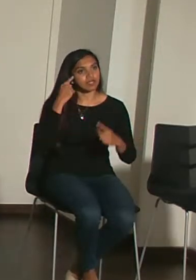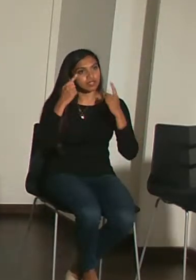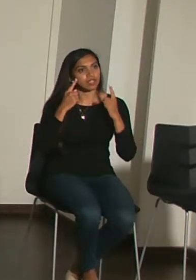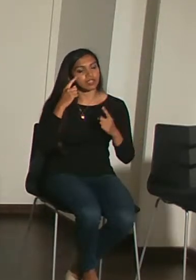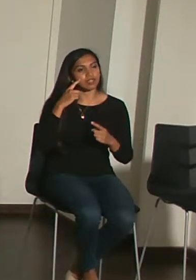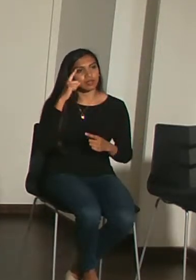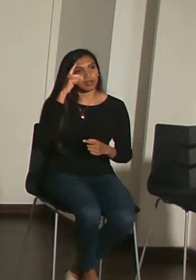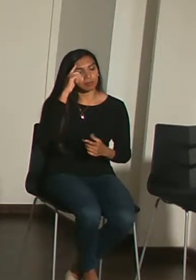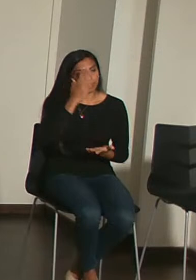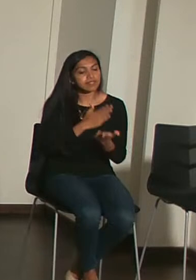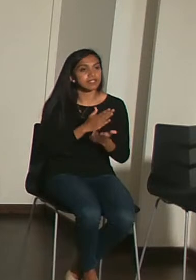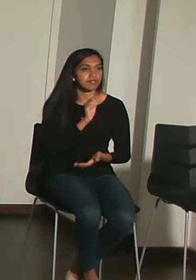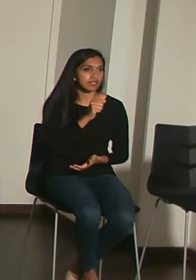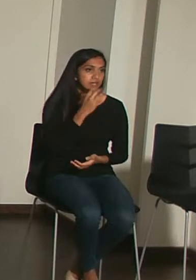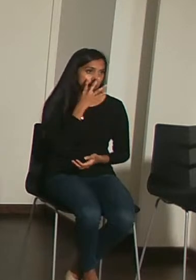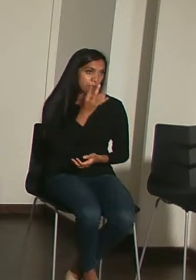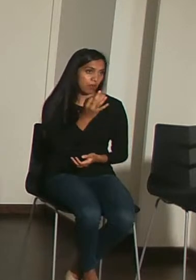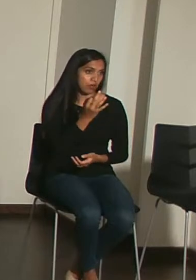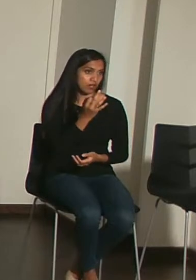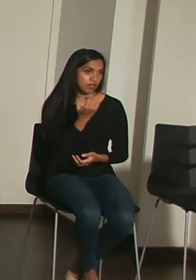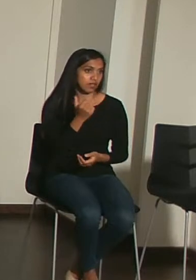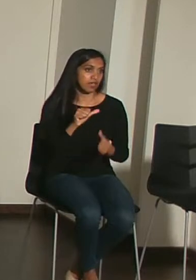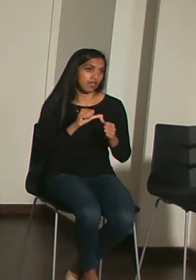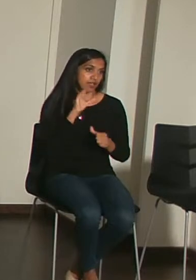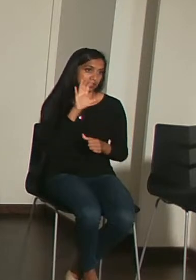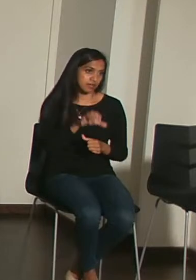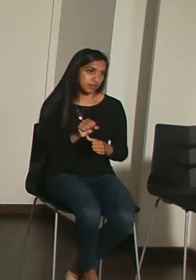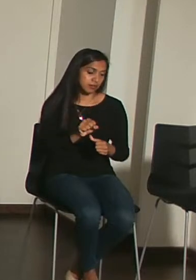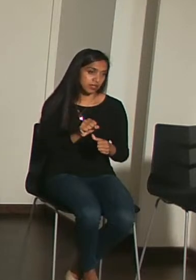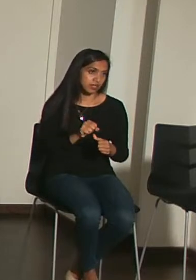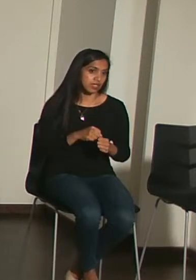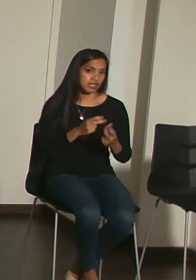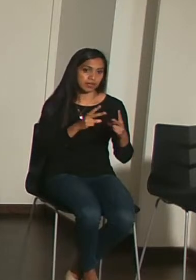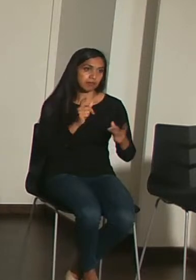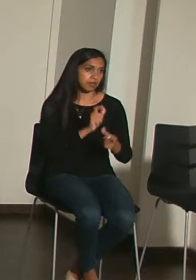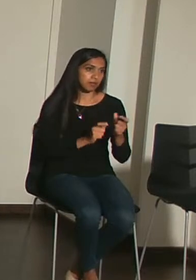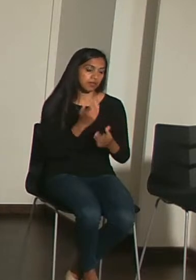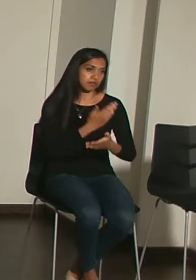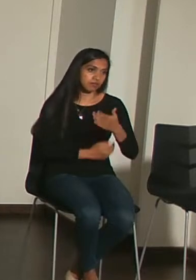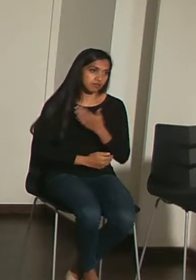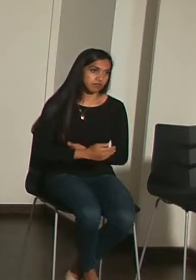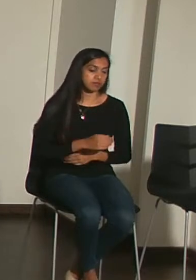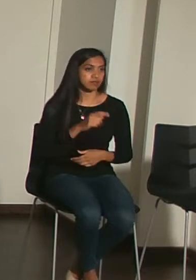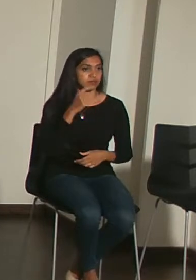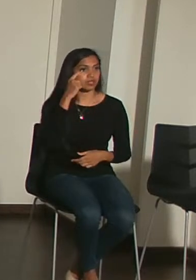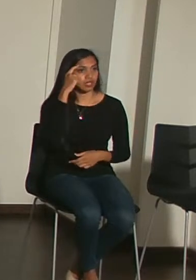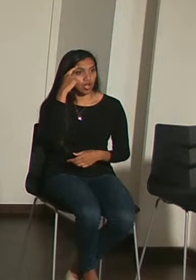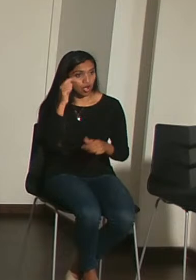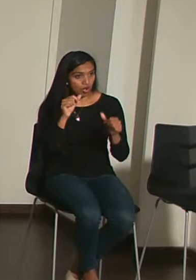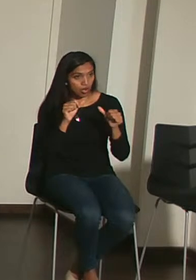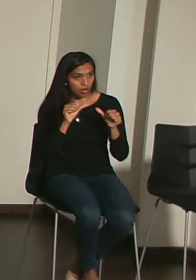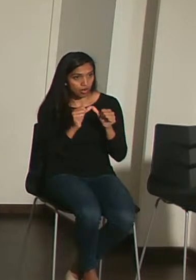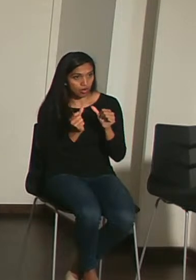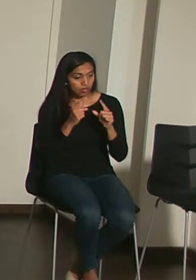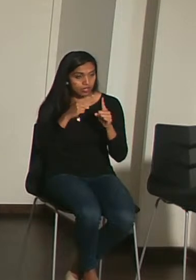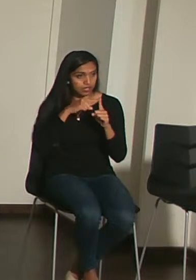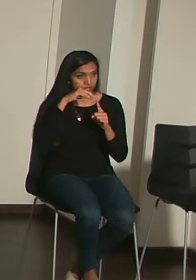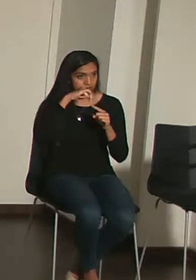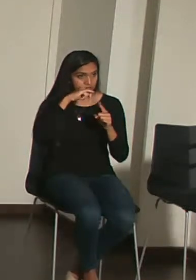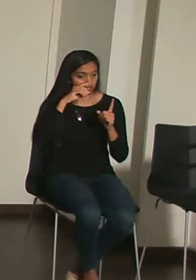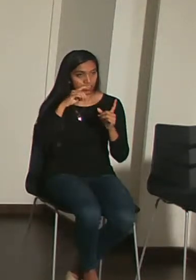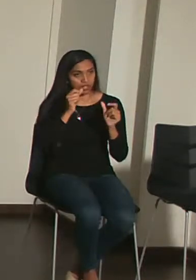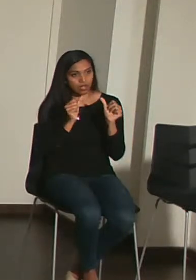had people attend programs and they're neurodivergent, they're autistic, and they struggle to follow